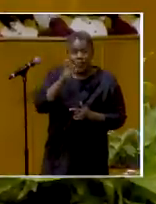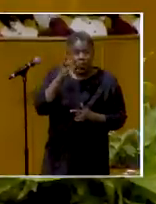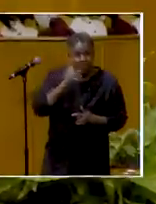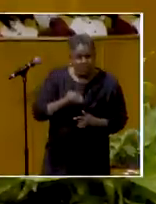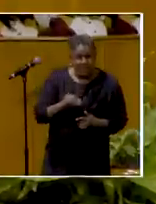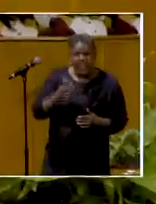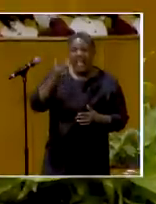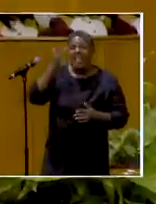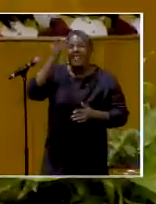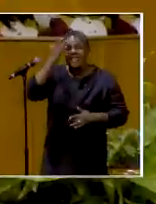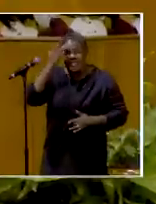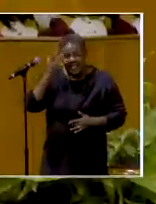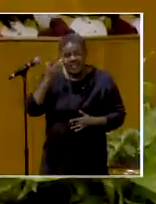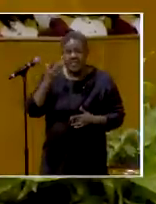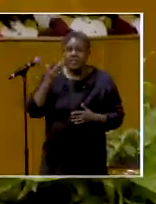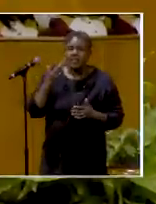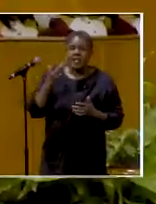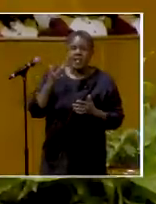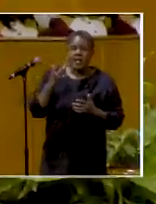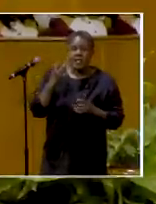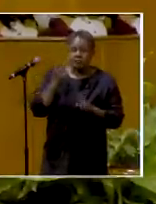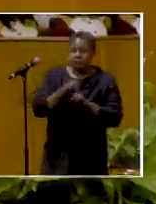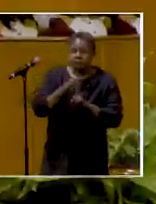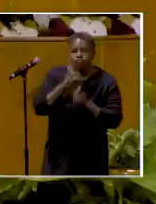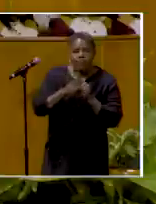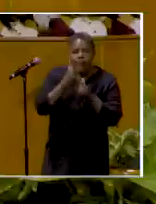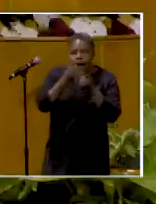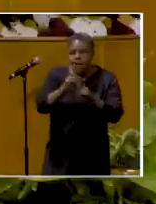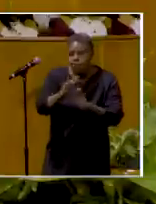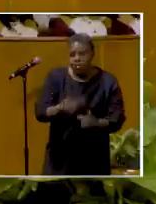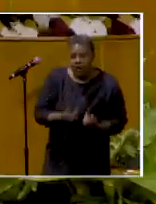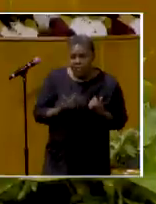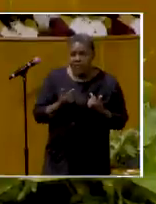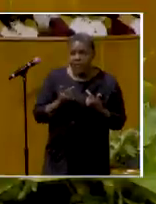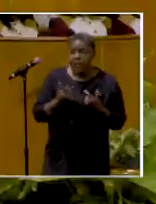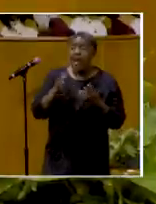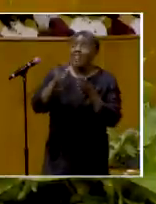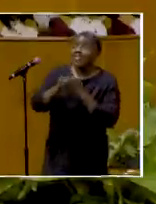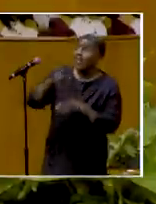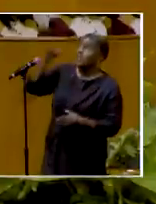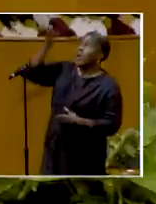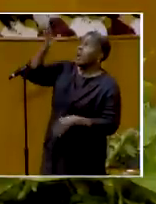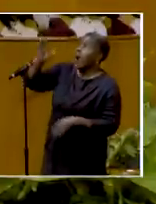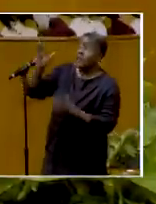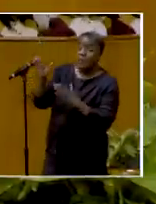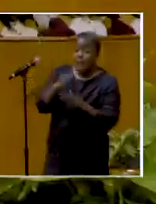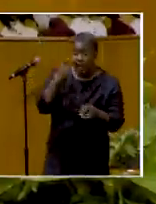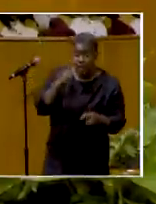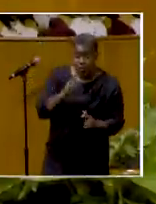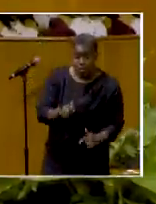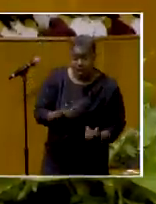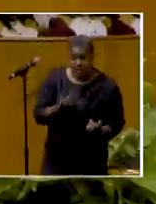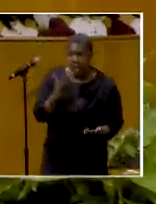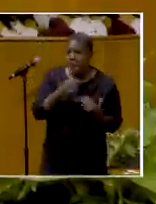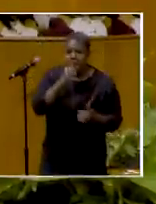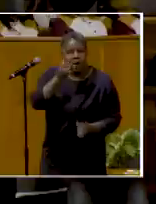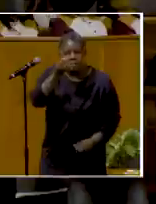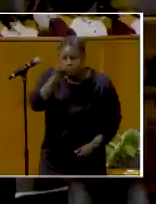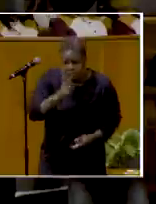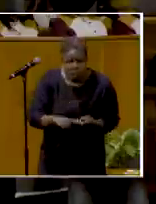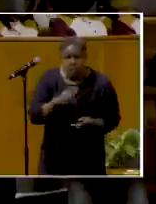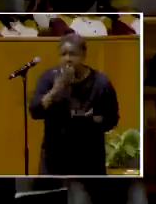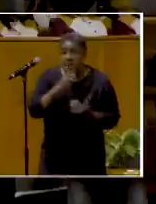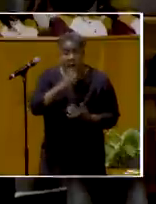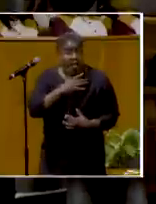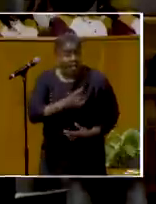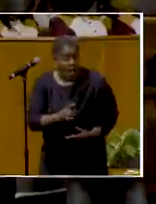the sickness you endure, the tragedy that falls on your lap, that's God's will. Now, you may not understand it and you may not like